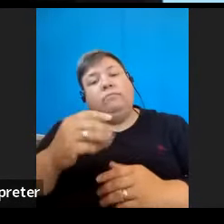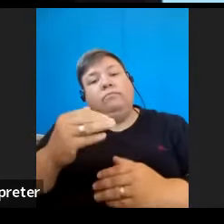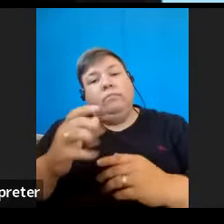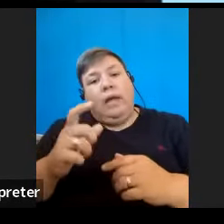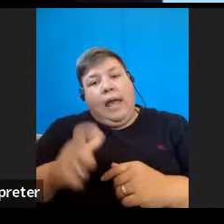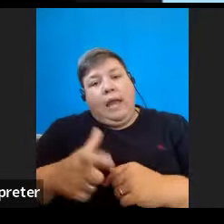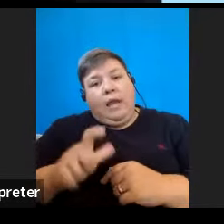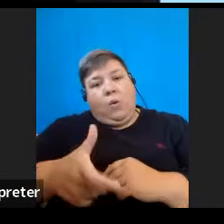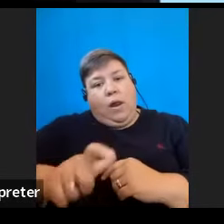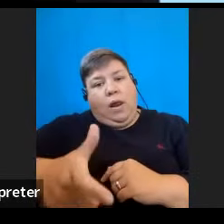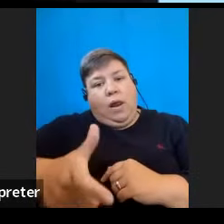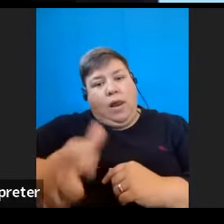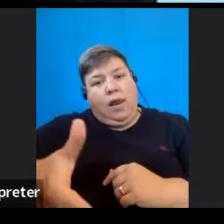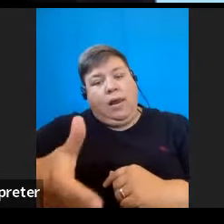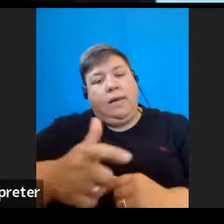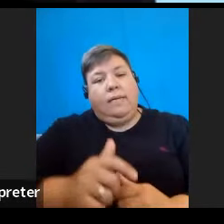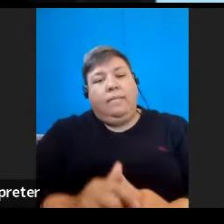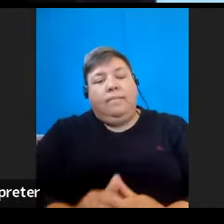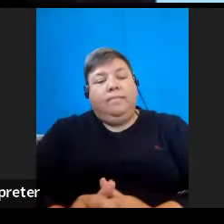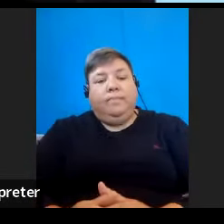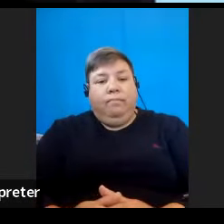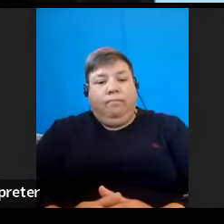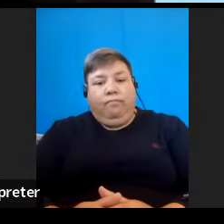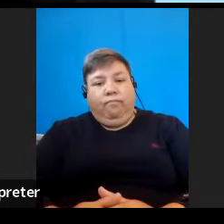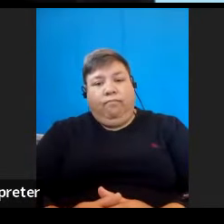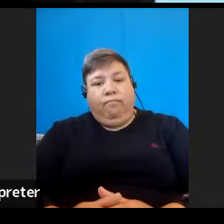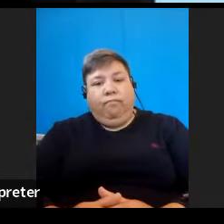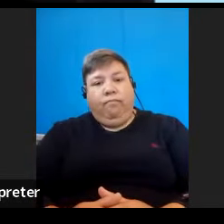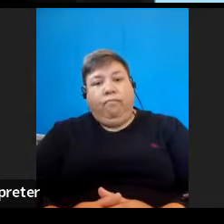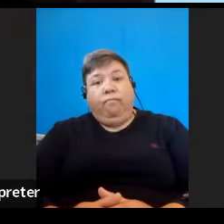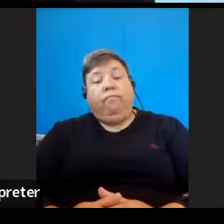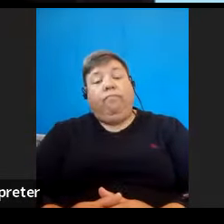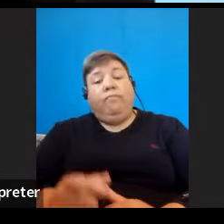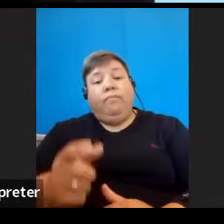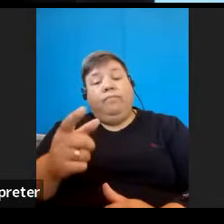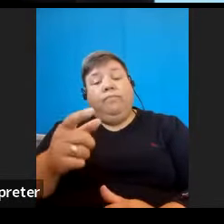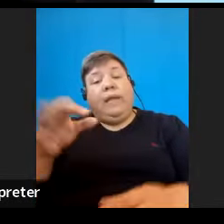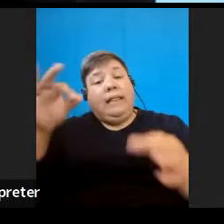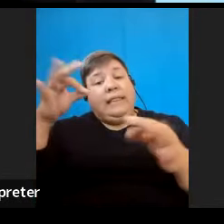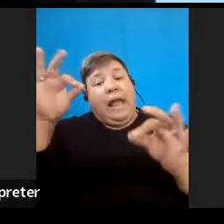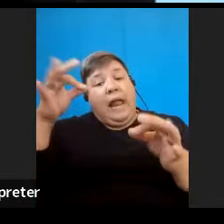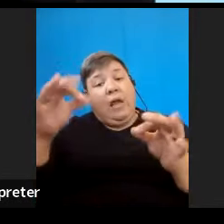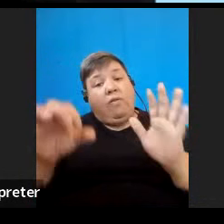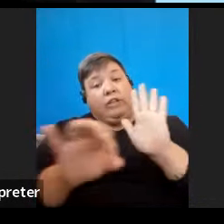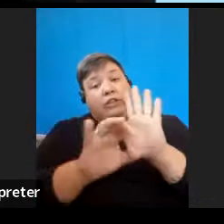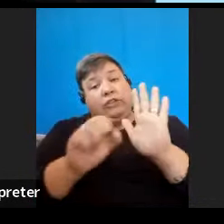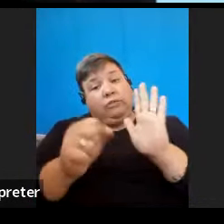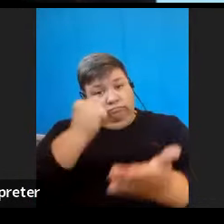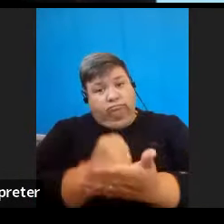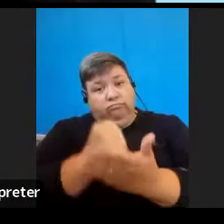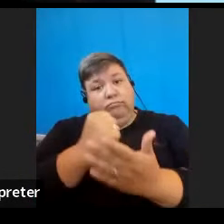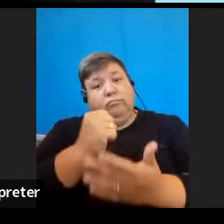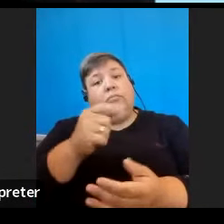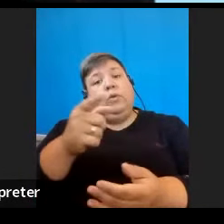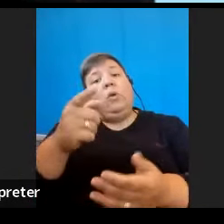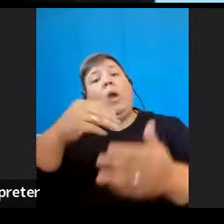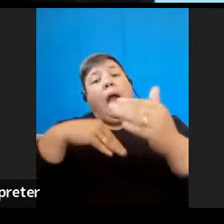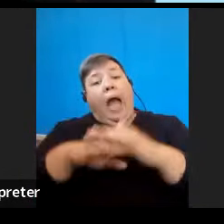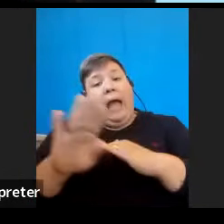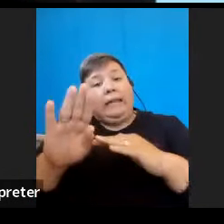And then on the declaration, you need to make sure you don't under-declare. You